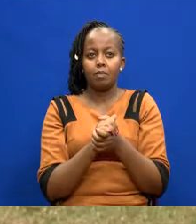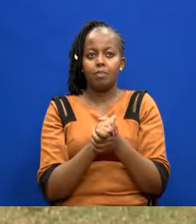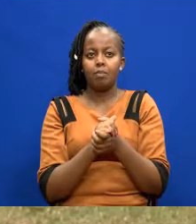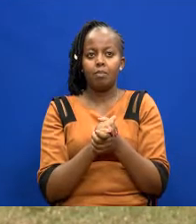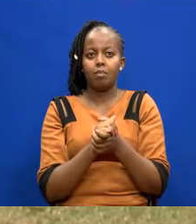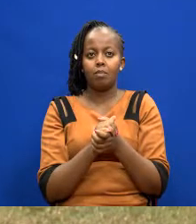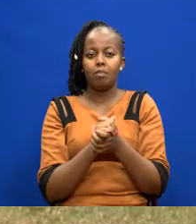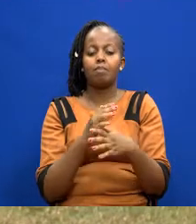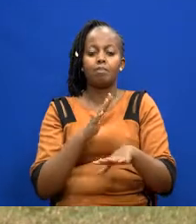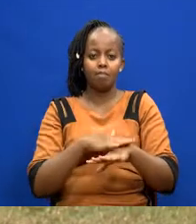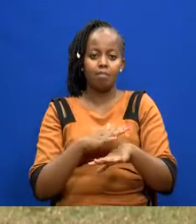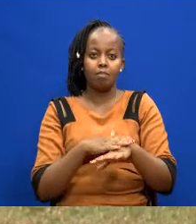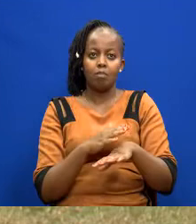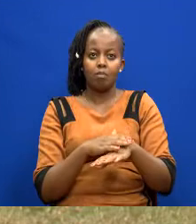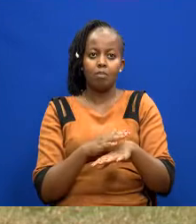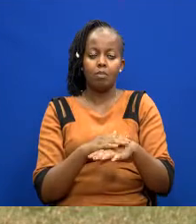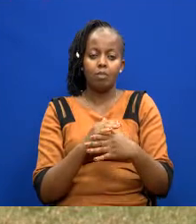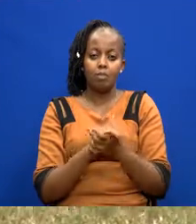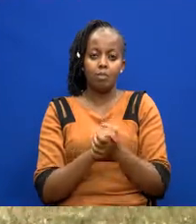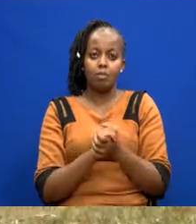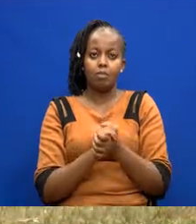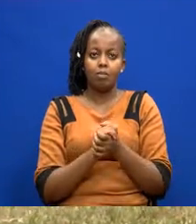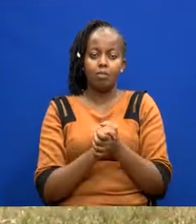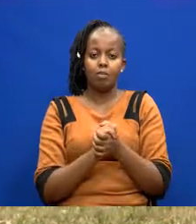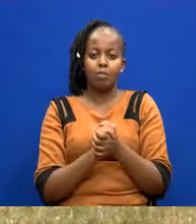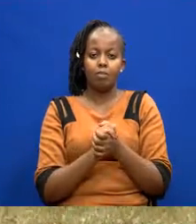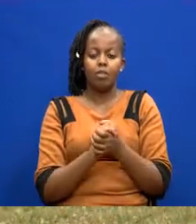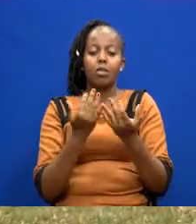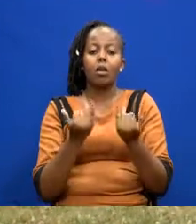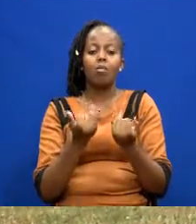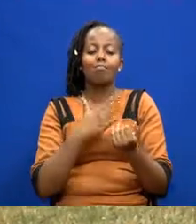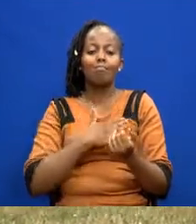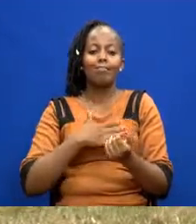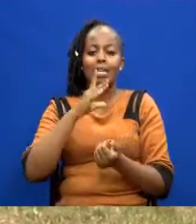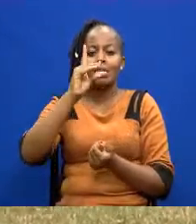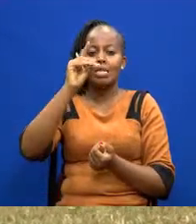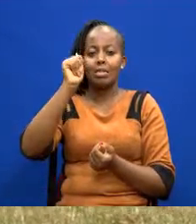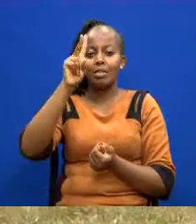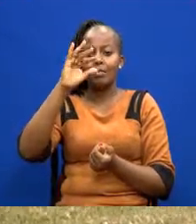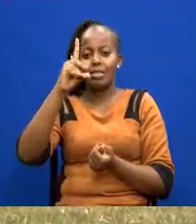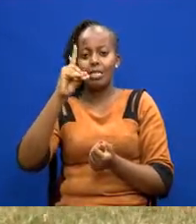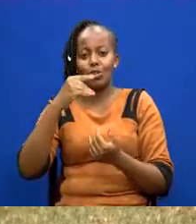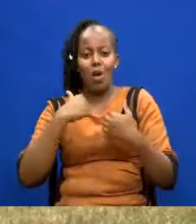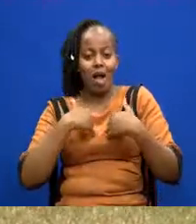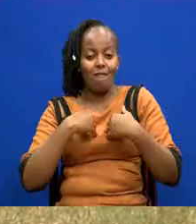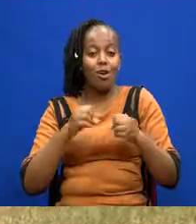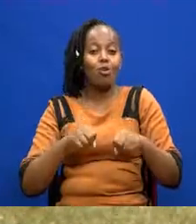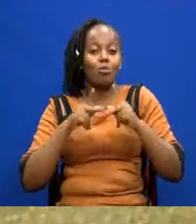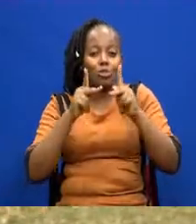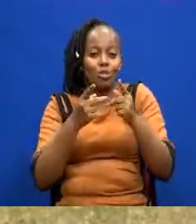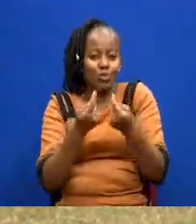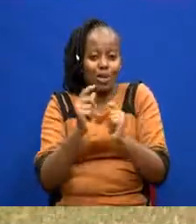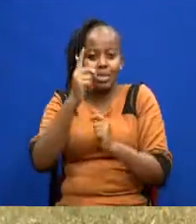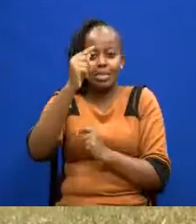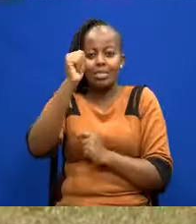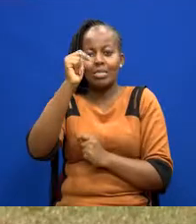Good. Brilliant. Okay. I'll ask David also to get a chance to tackle on his